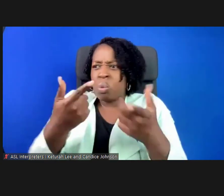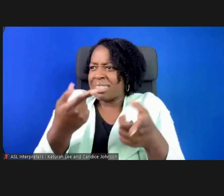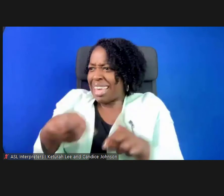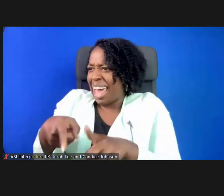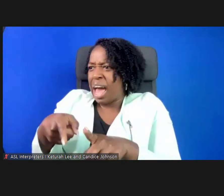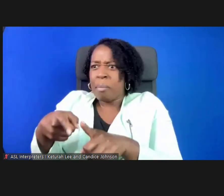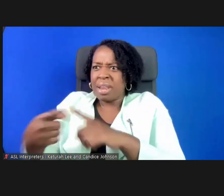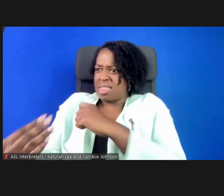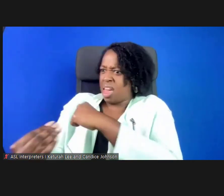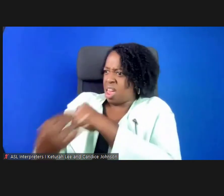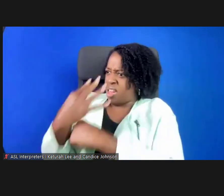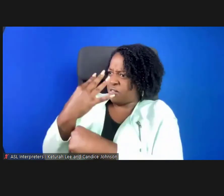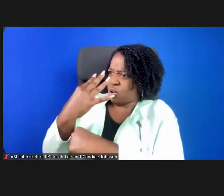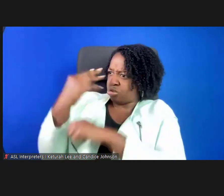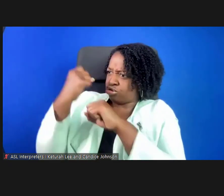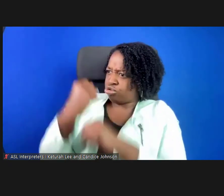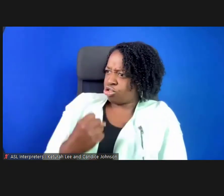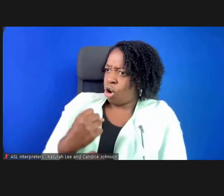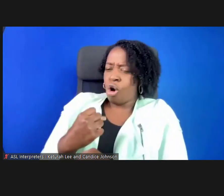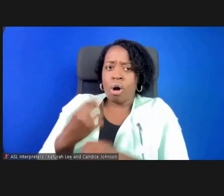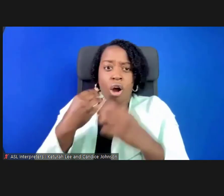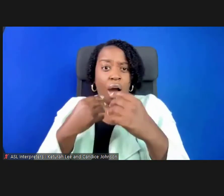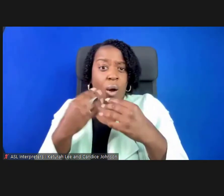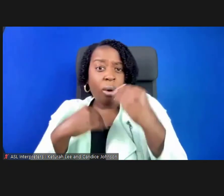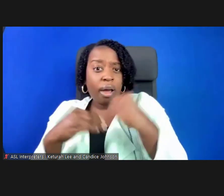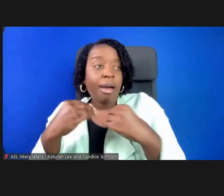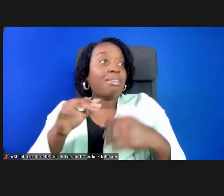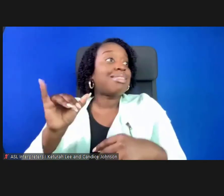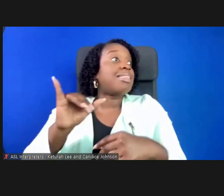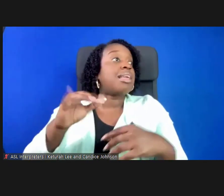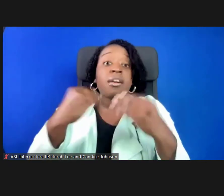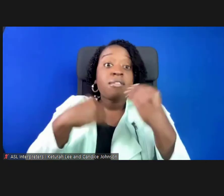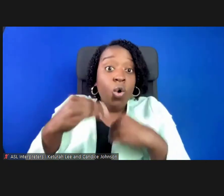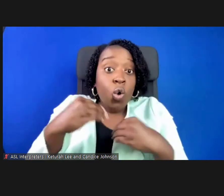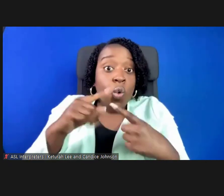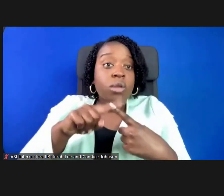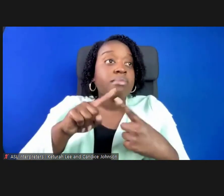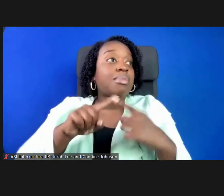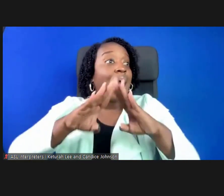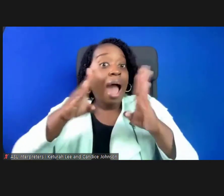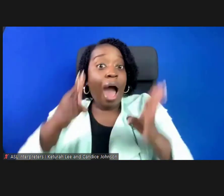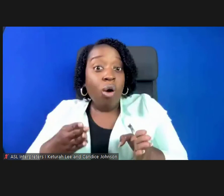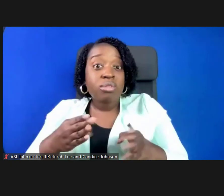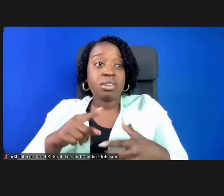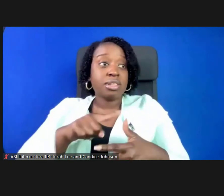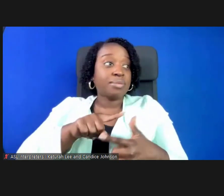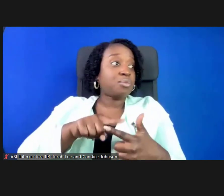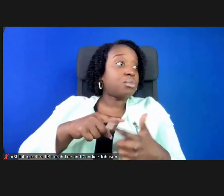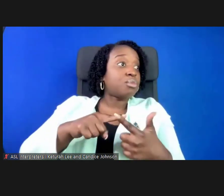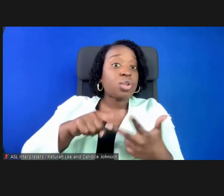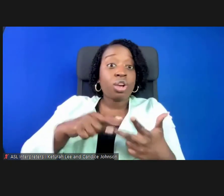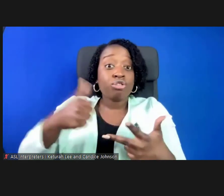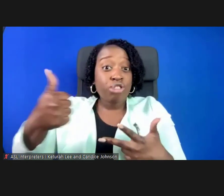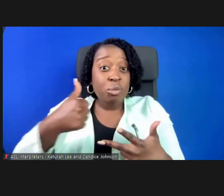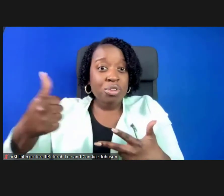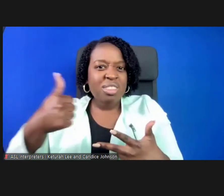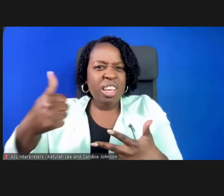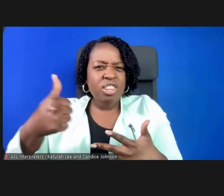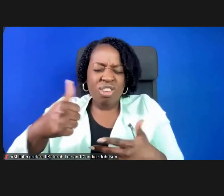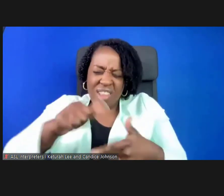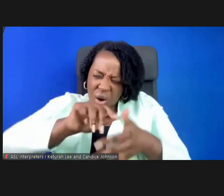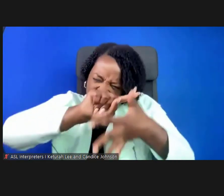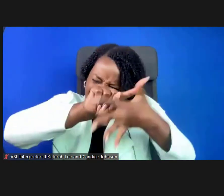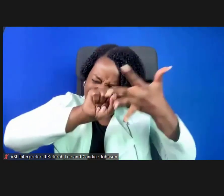our health, such as food and housing and transportation. Our health